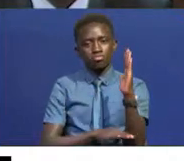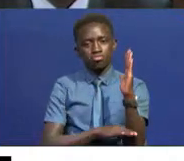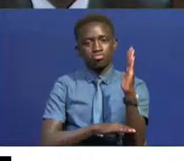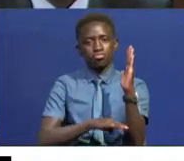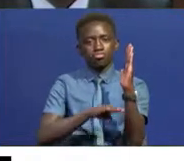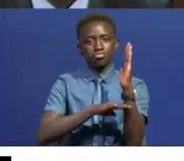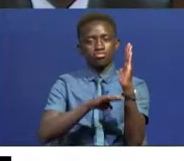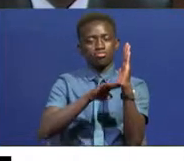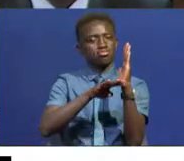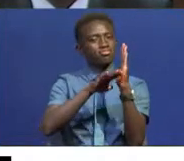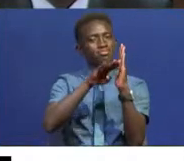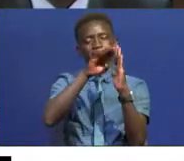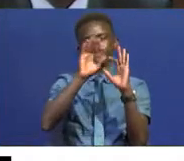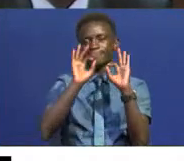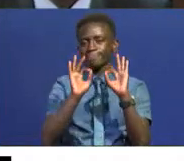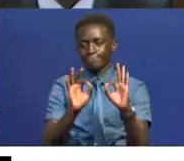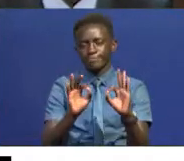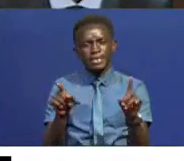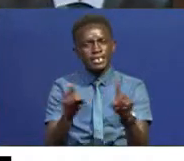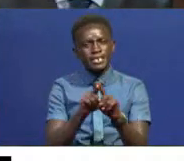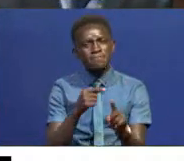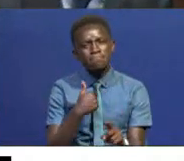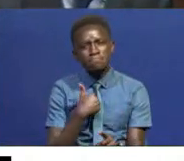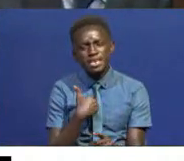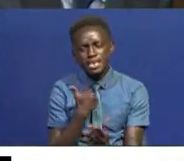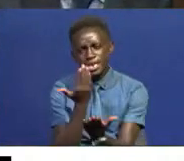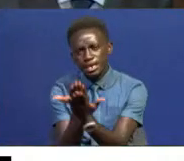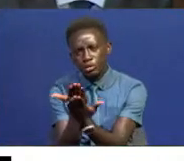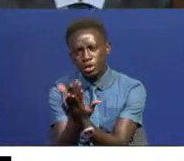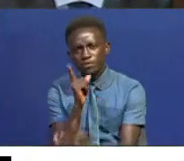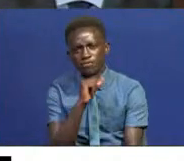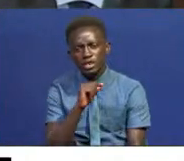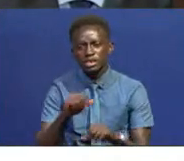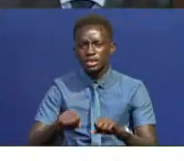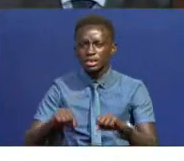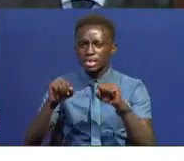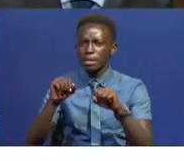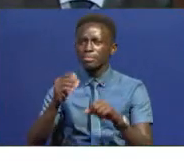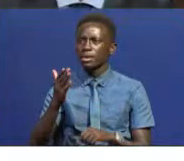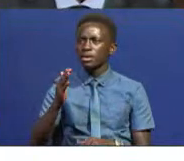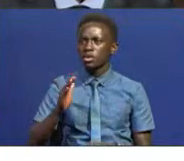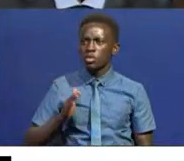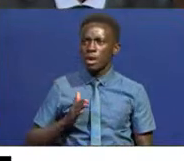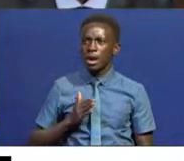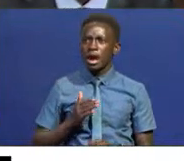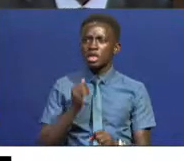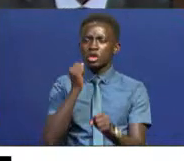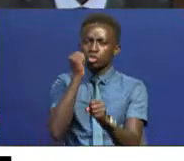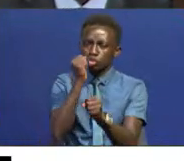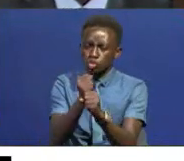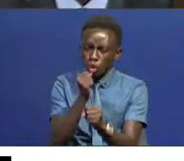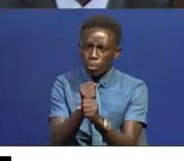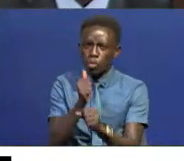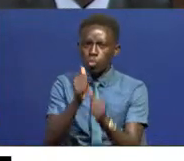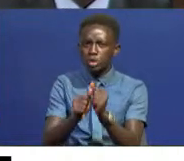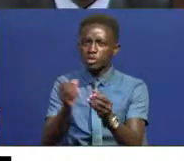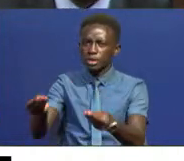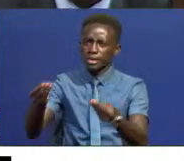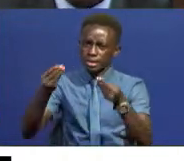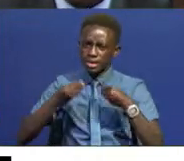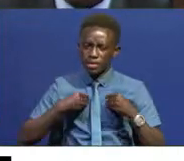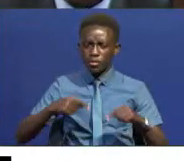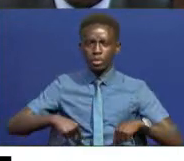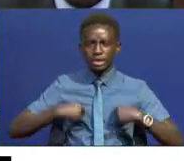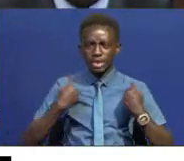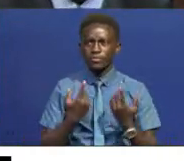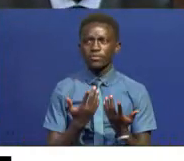As I have requested, Madam Chair, that the job that we have assigned ourselves,